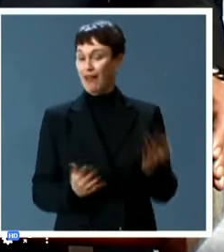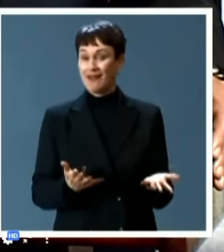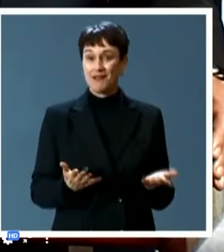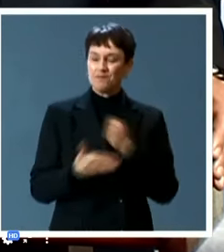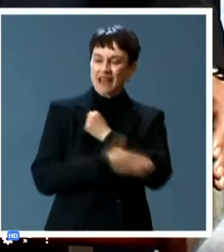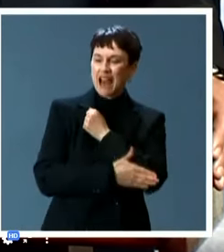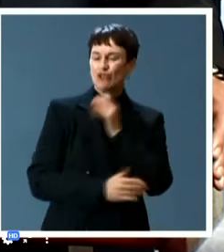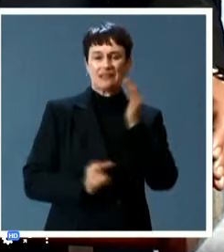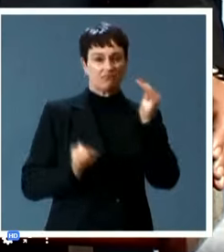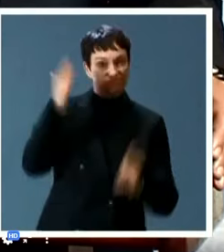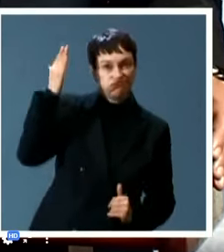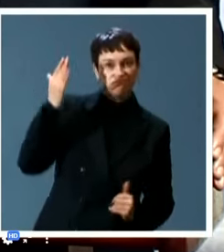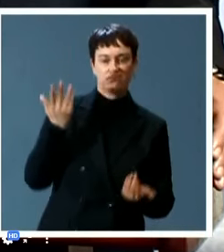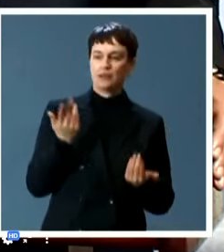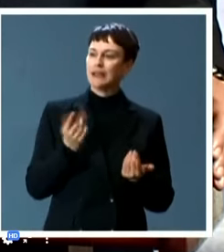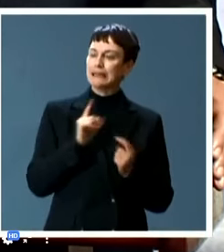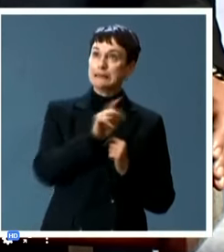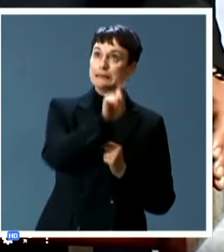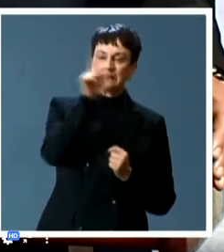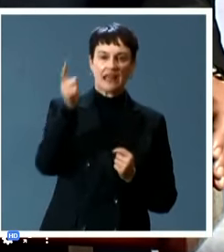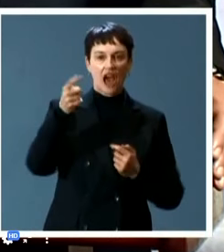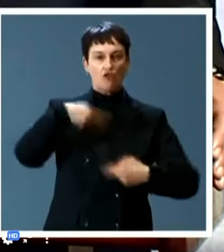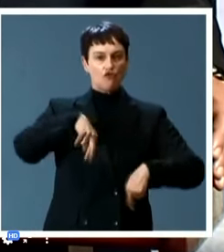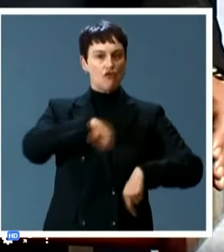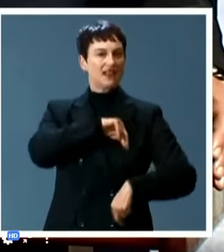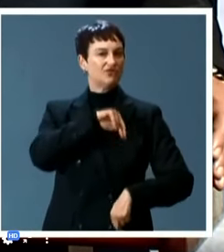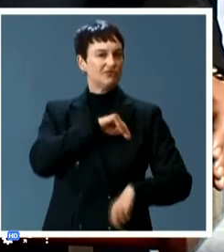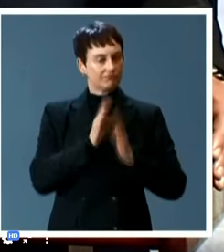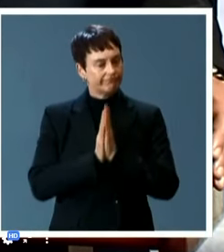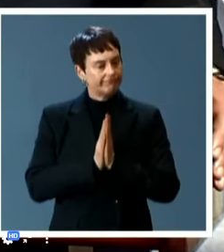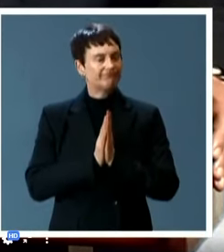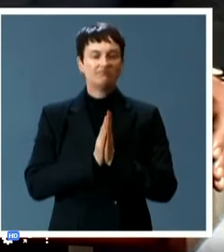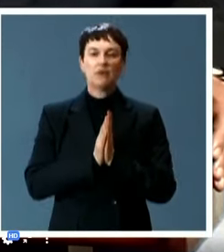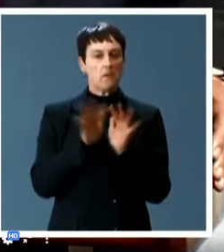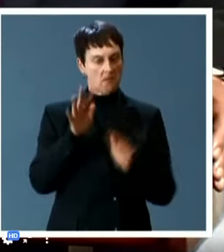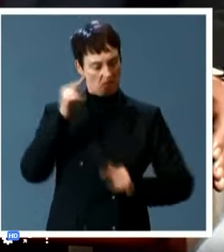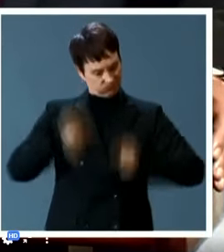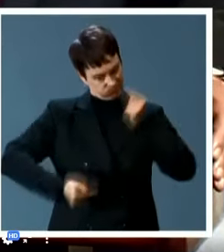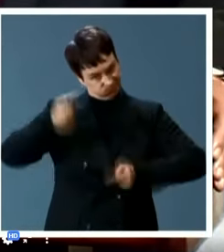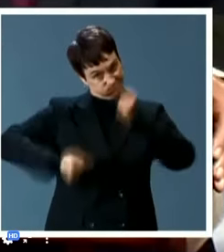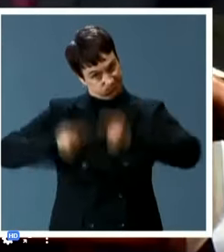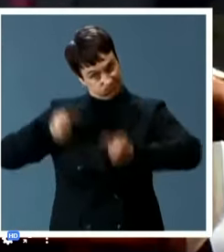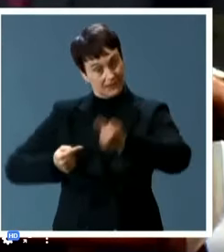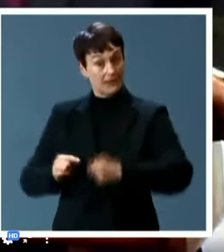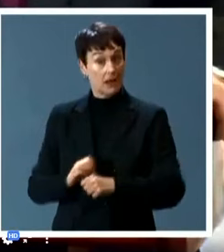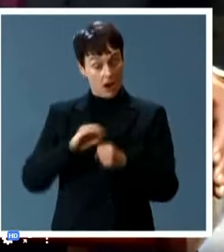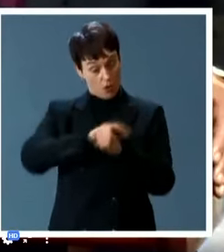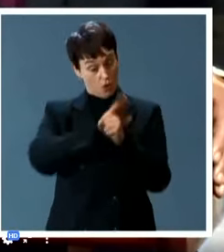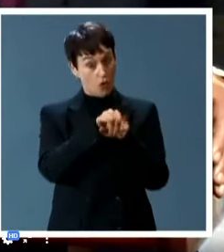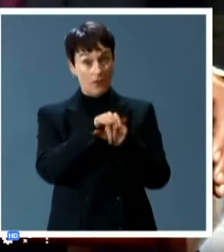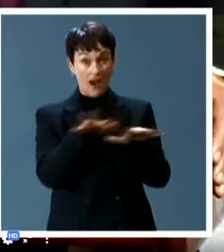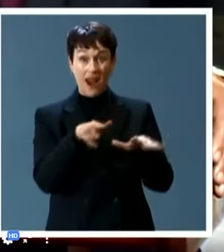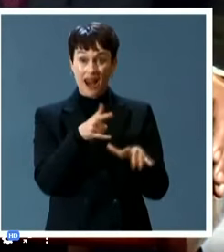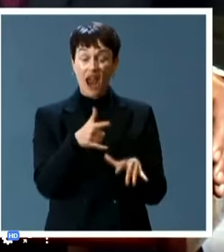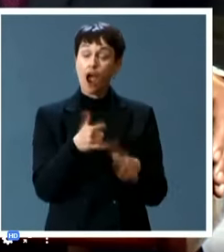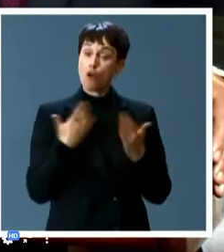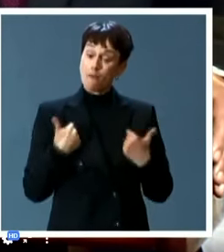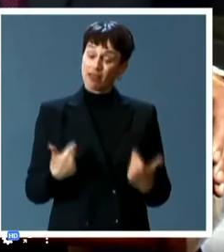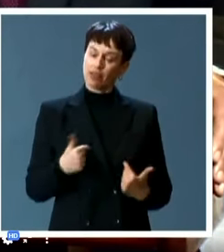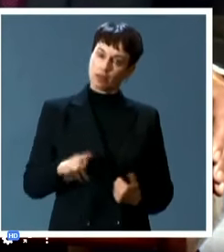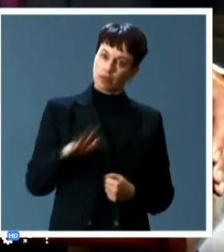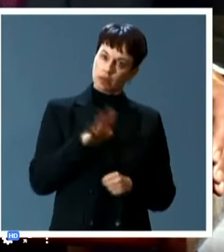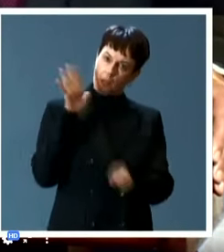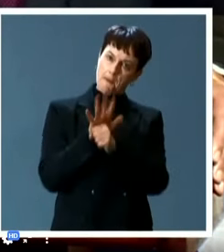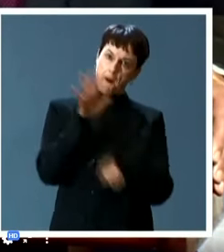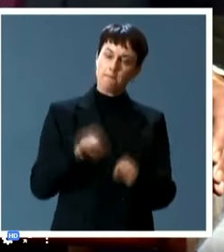between ethnicities, between religions. Dear friends, COVID-19 is a human tragedy, but it has also